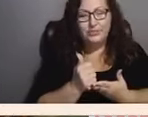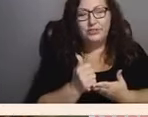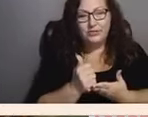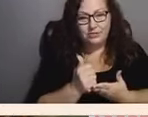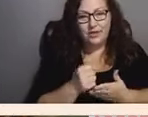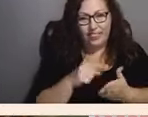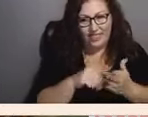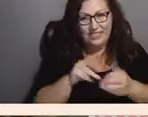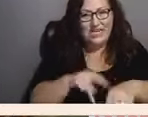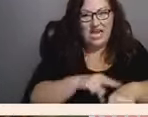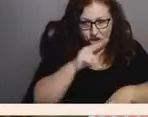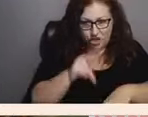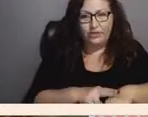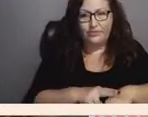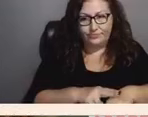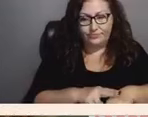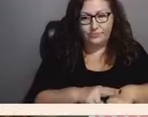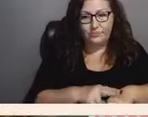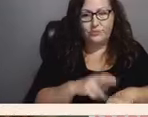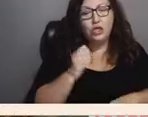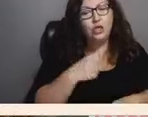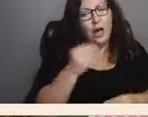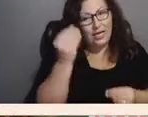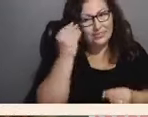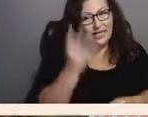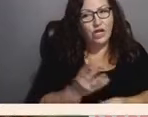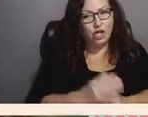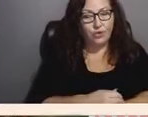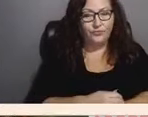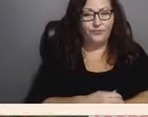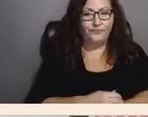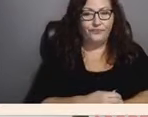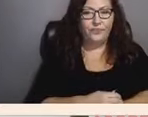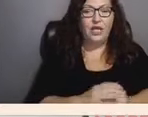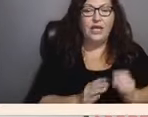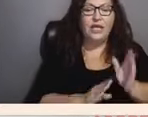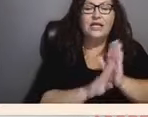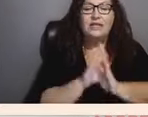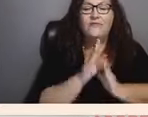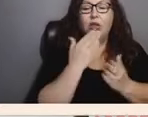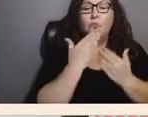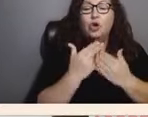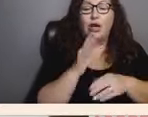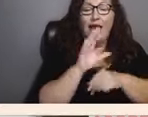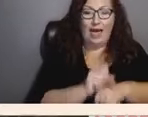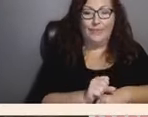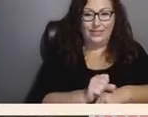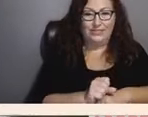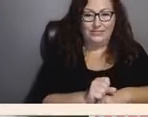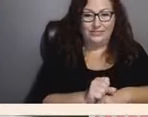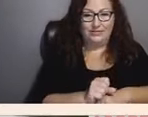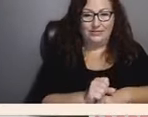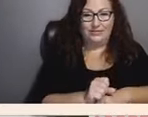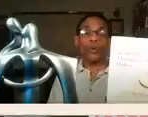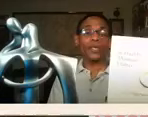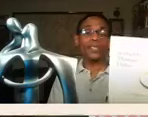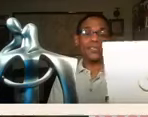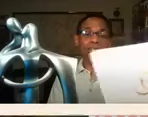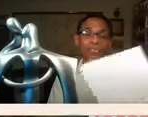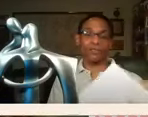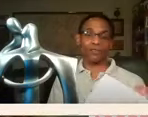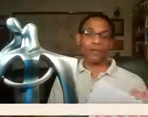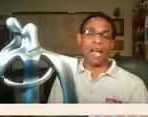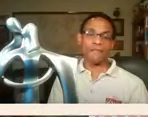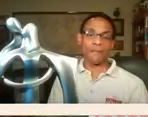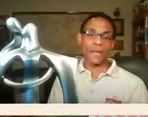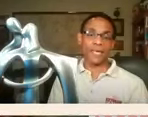nation. So I say to you, develop good habits. I only shared 26